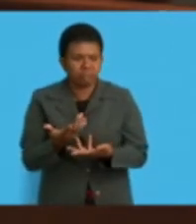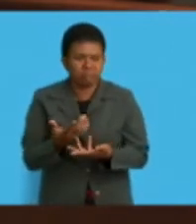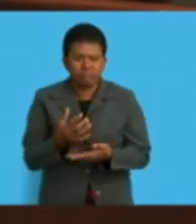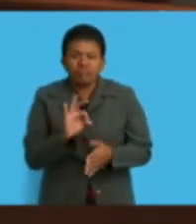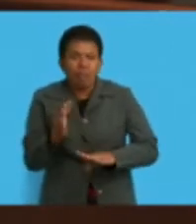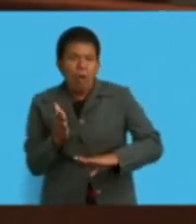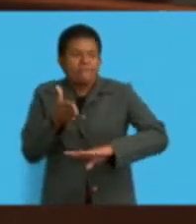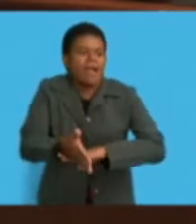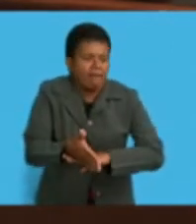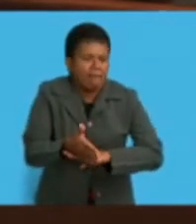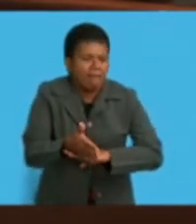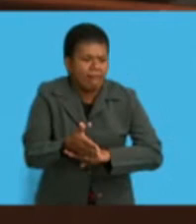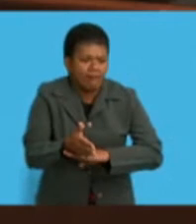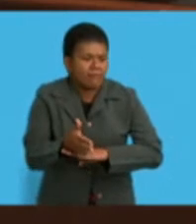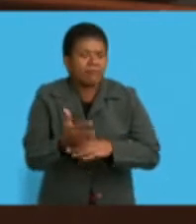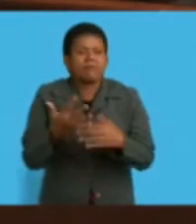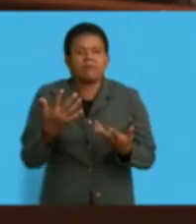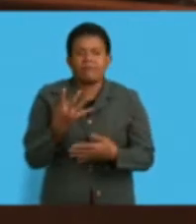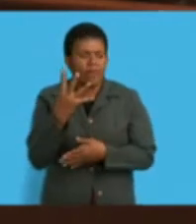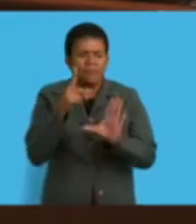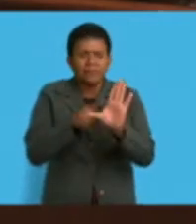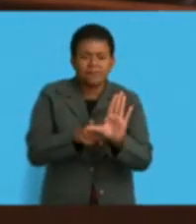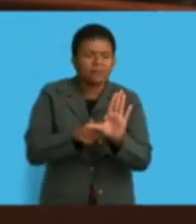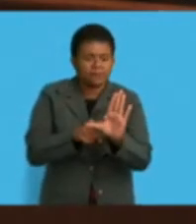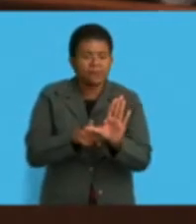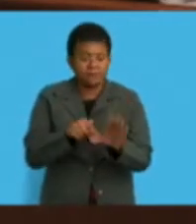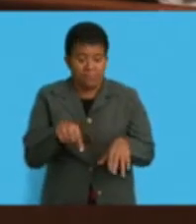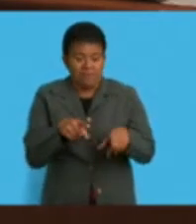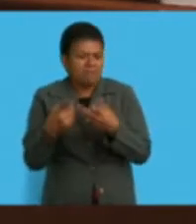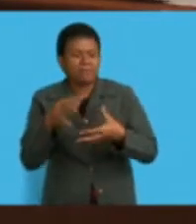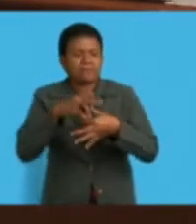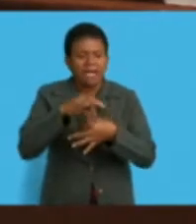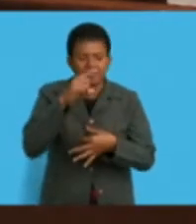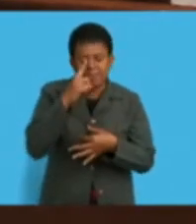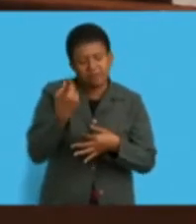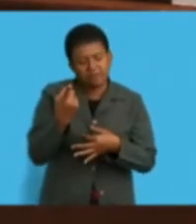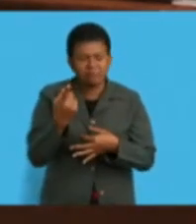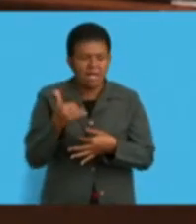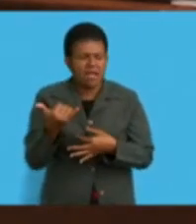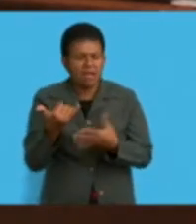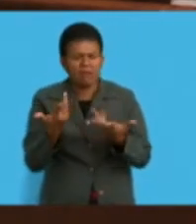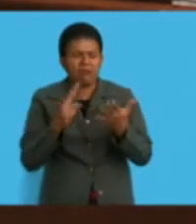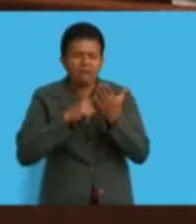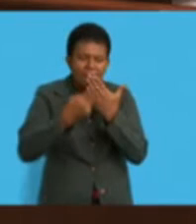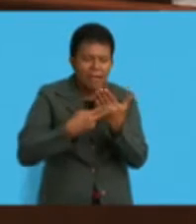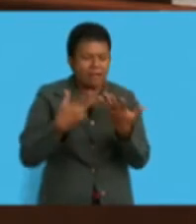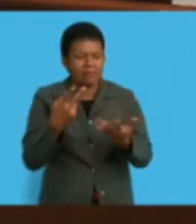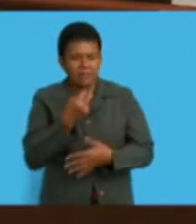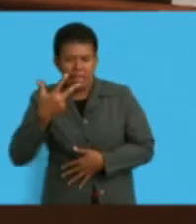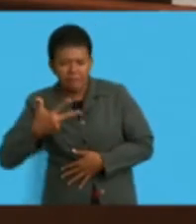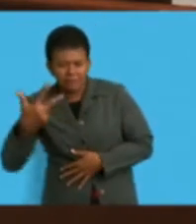years. This means, Madam Speaker, that elections can take place between May and November 2018, which would put them either